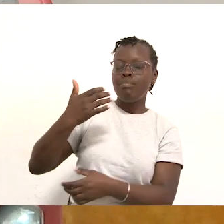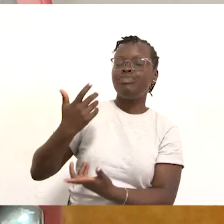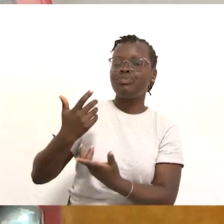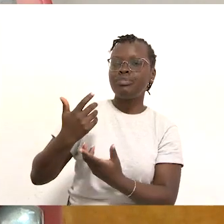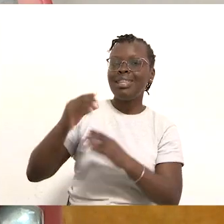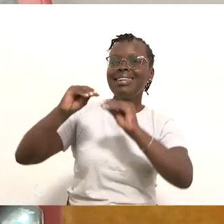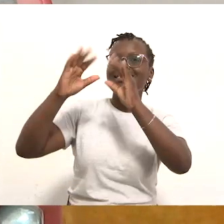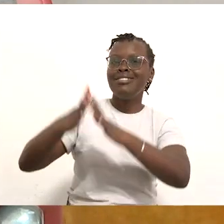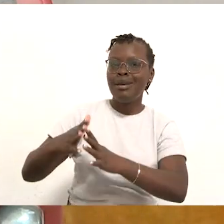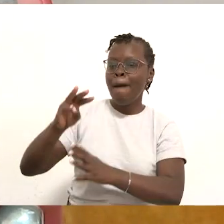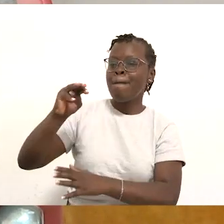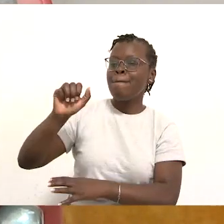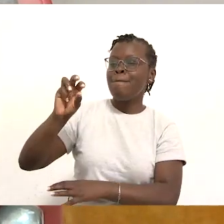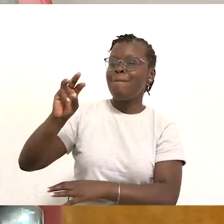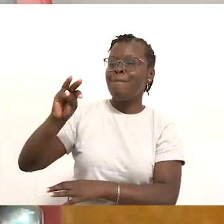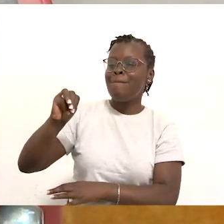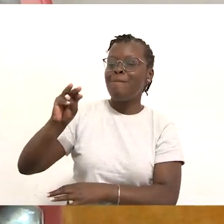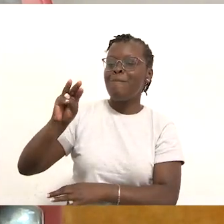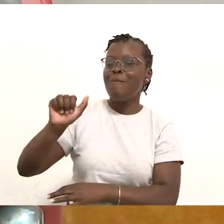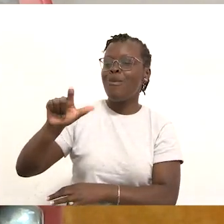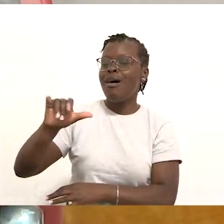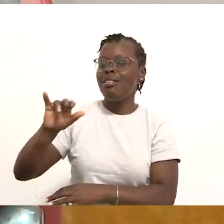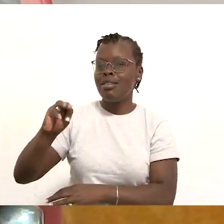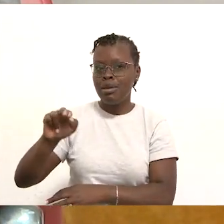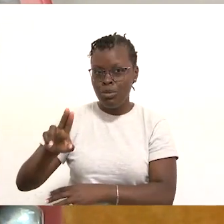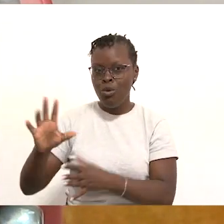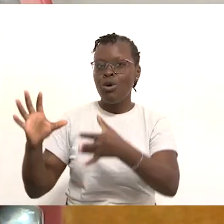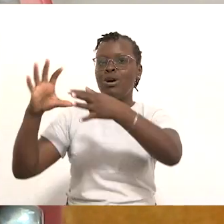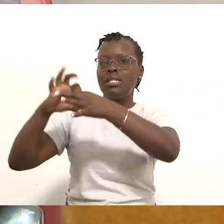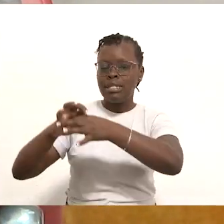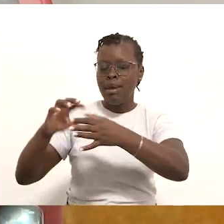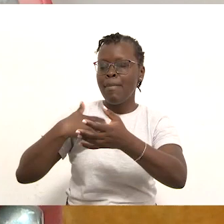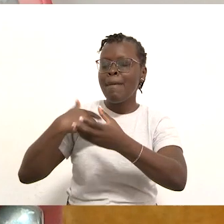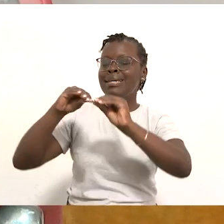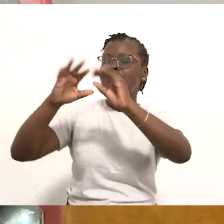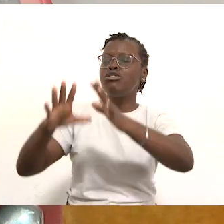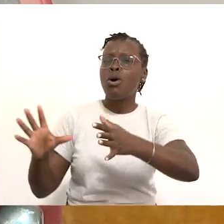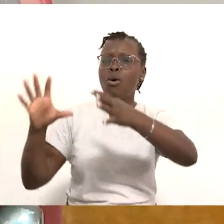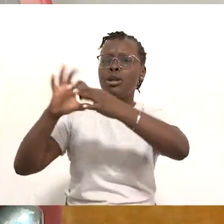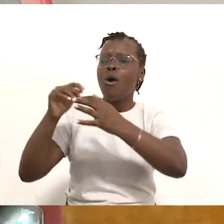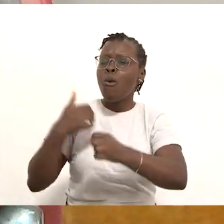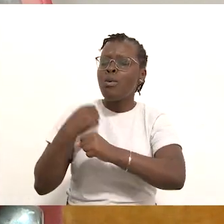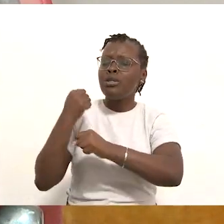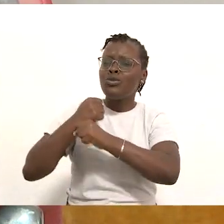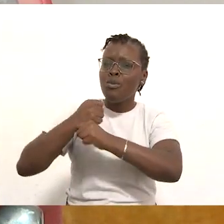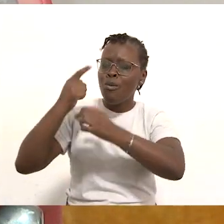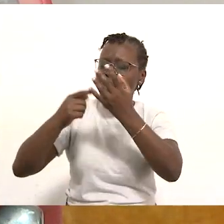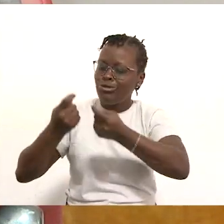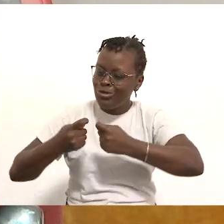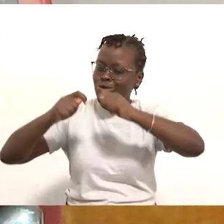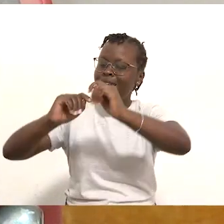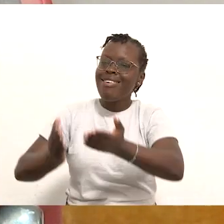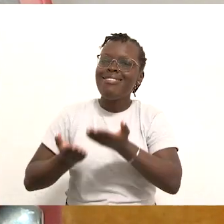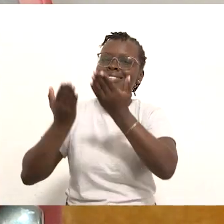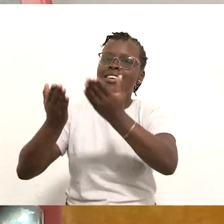devices. We have a partnership with HP Factory. We are trying to give schools, especially remote schools, devices, and then they can be able to pay us